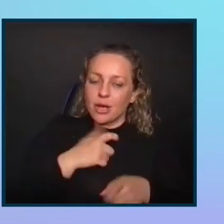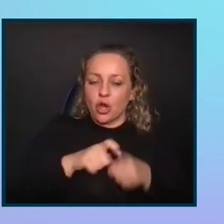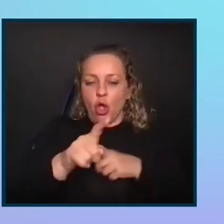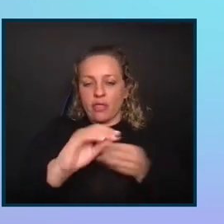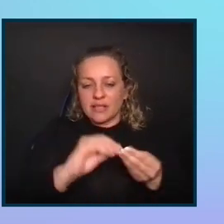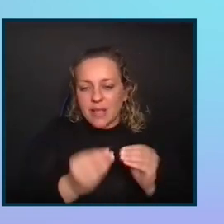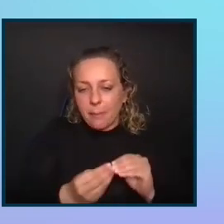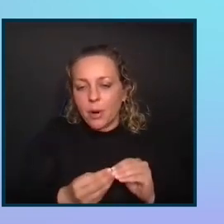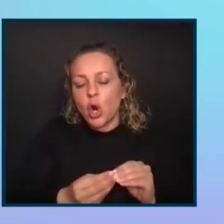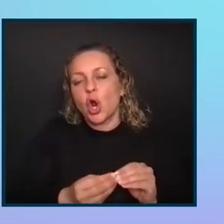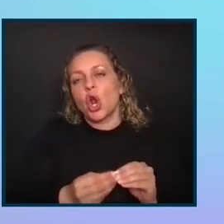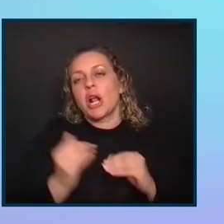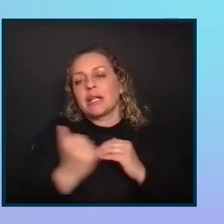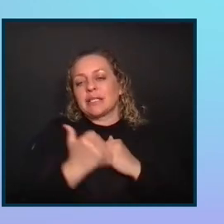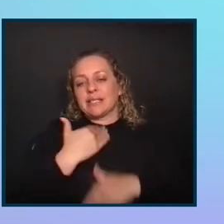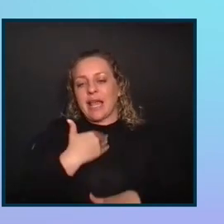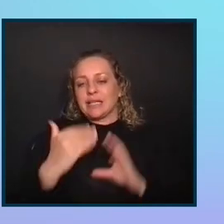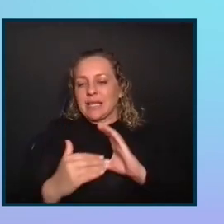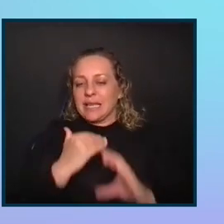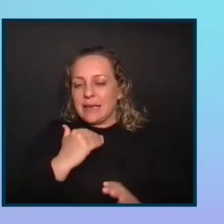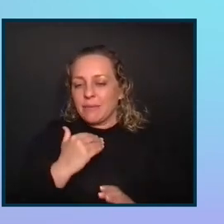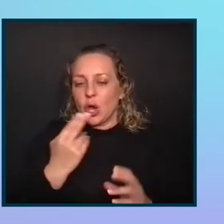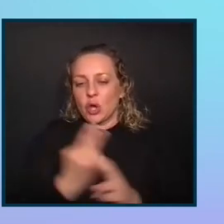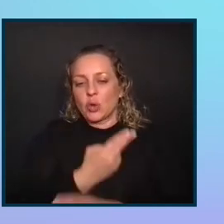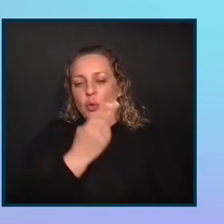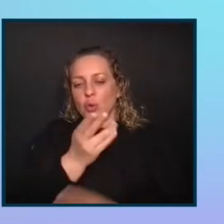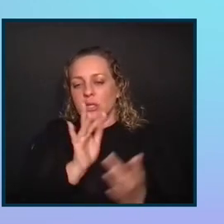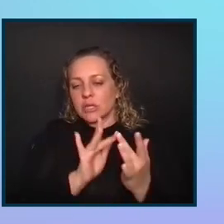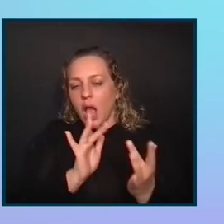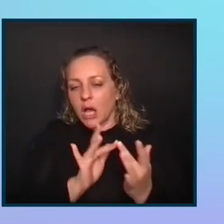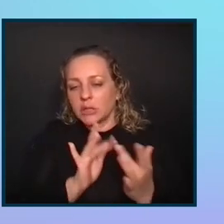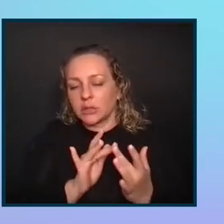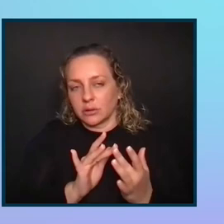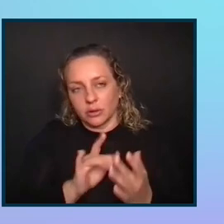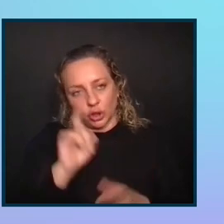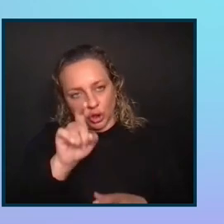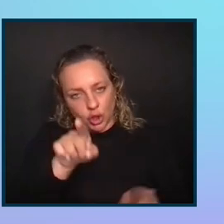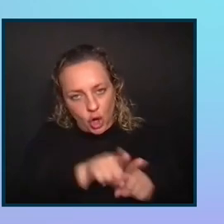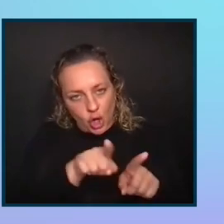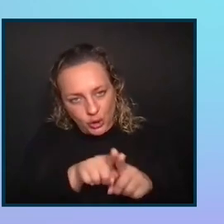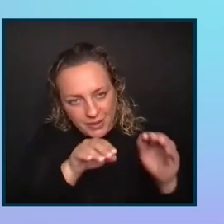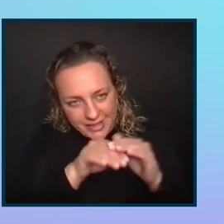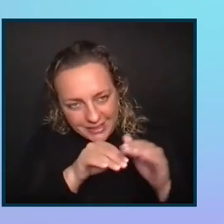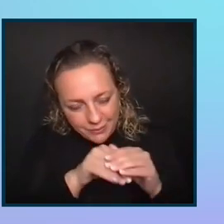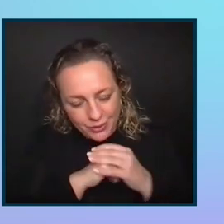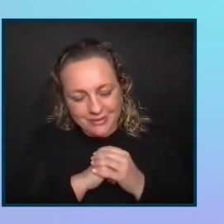number, you know, send us this email, use this contact form, which by the way, should also be accessible.